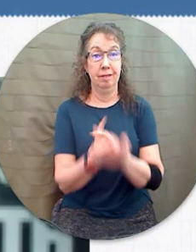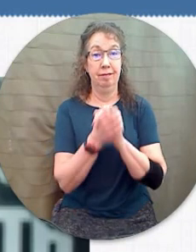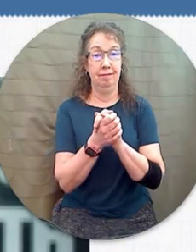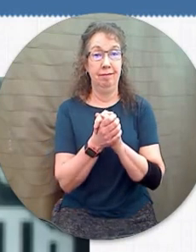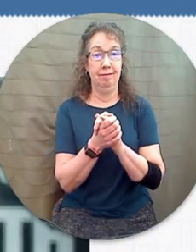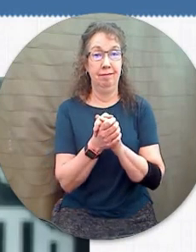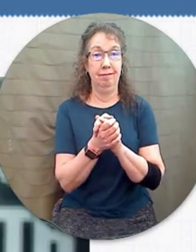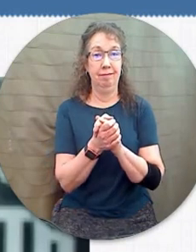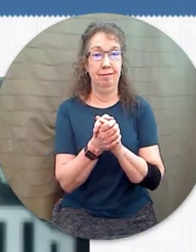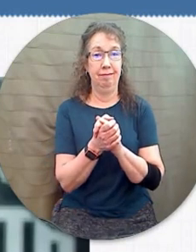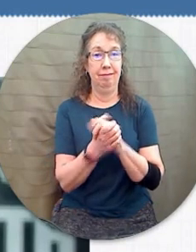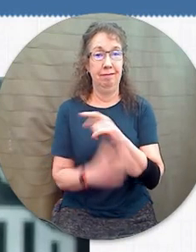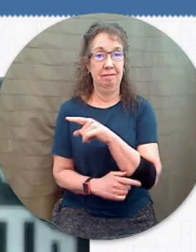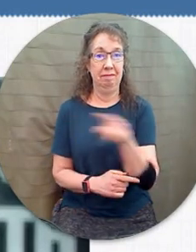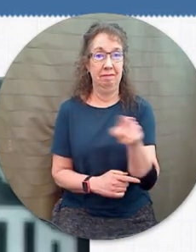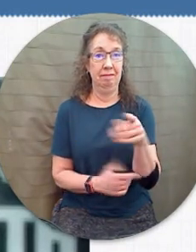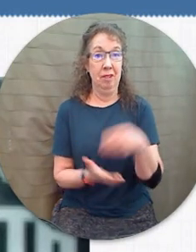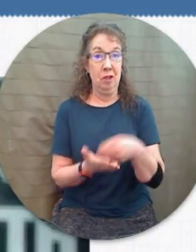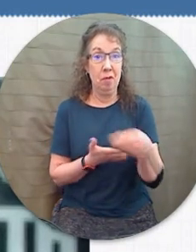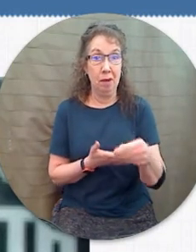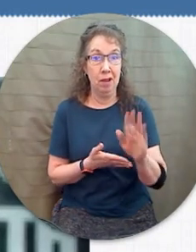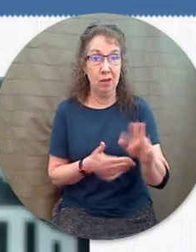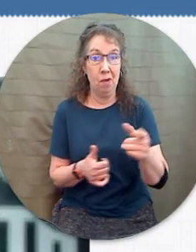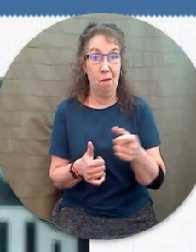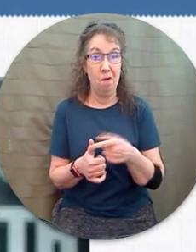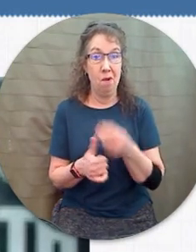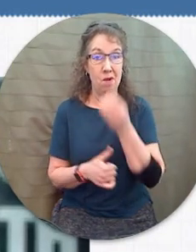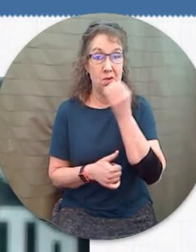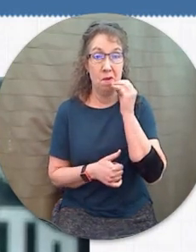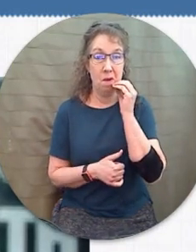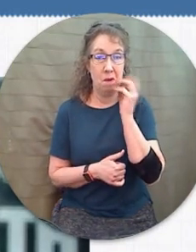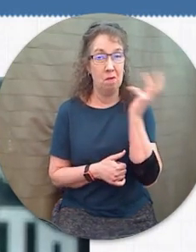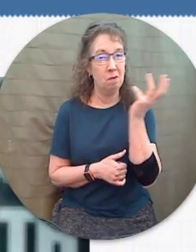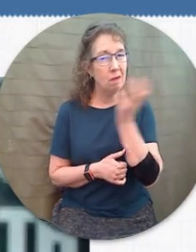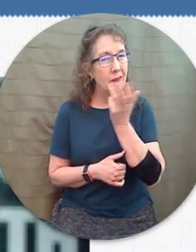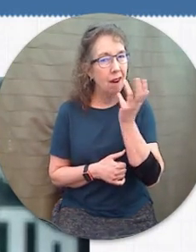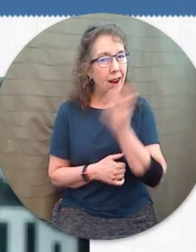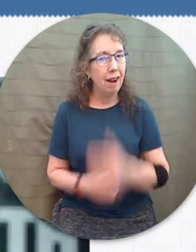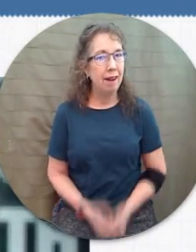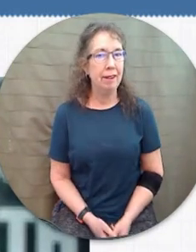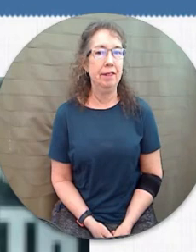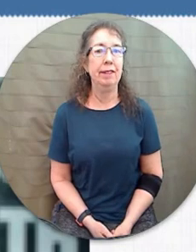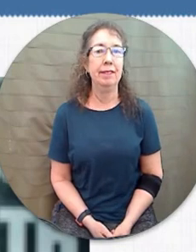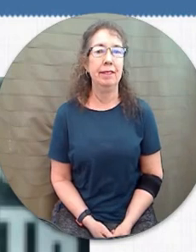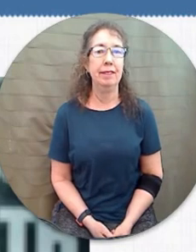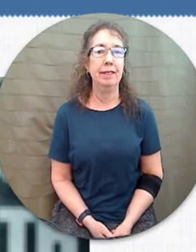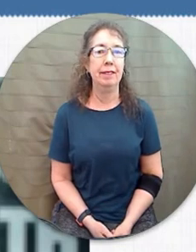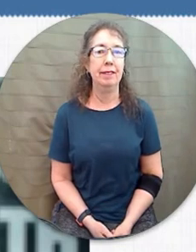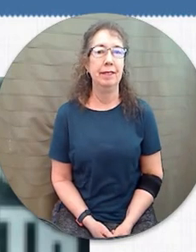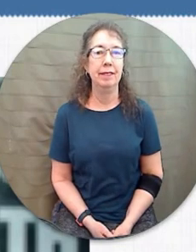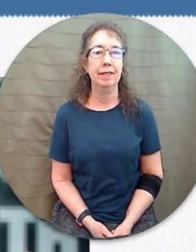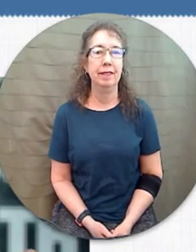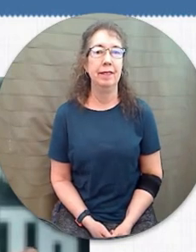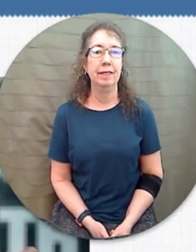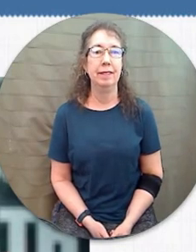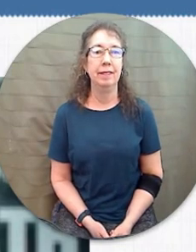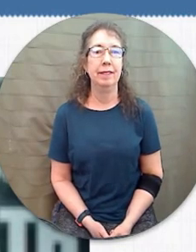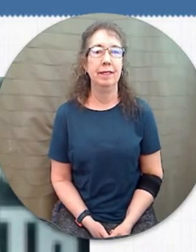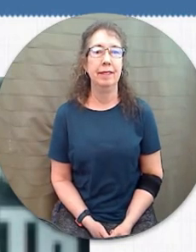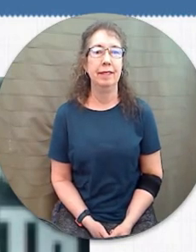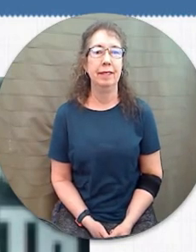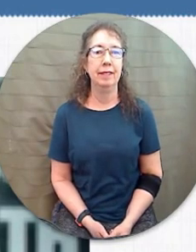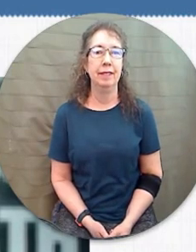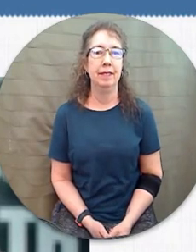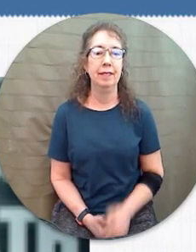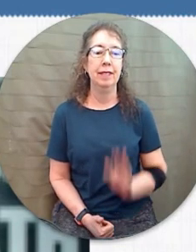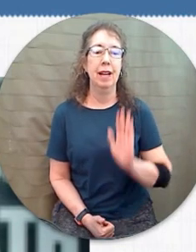Congratulations, students. You've bought your first home. Oh, as your business, here it is, as your